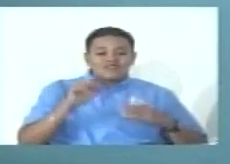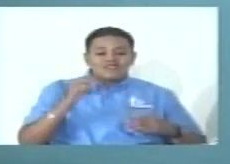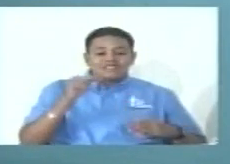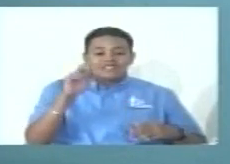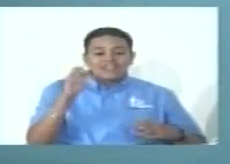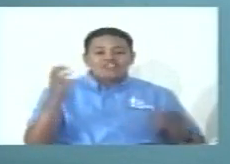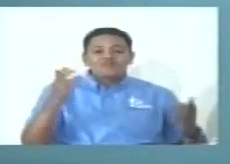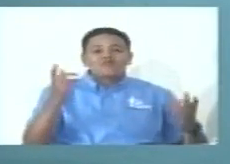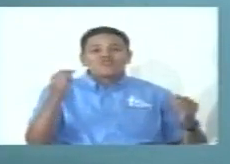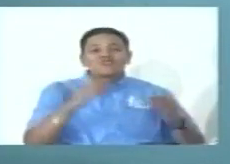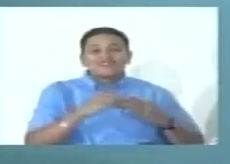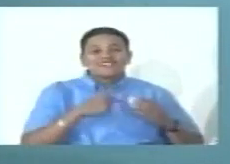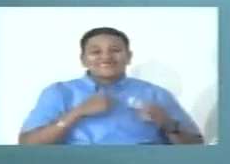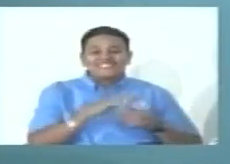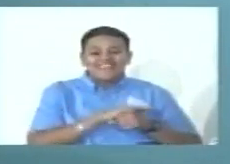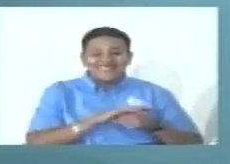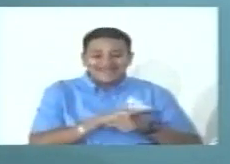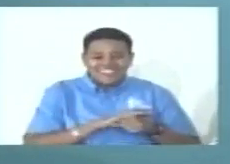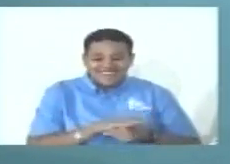doing in my constituency?